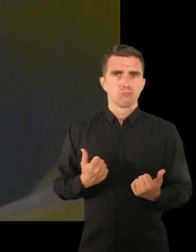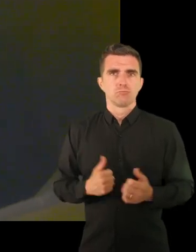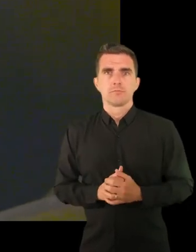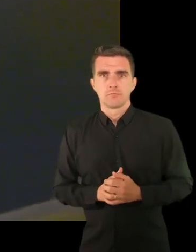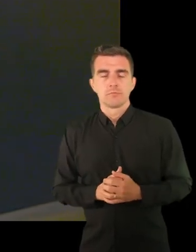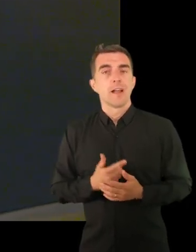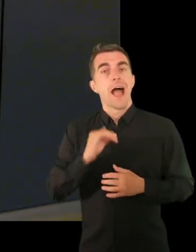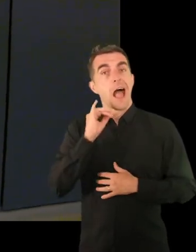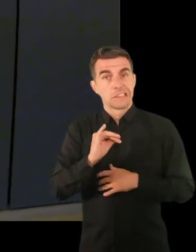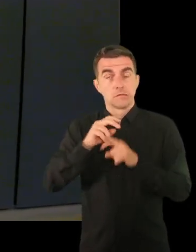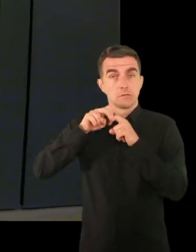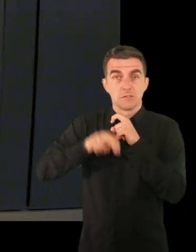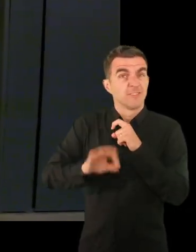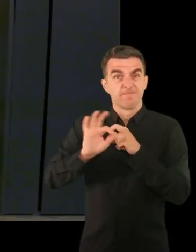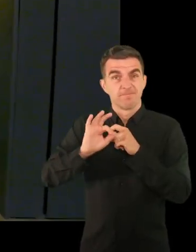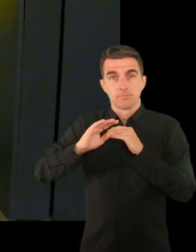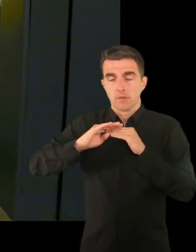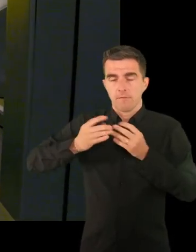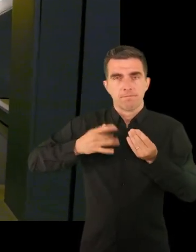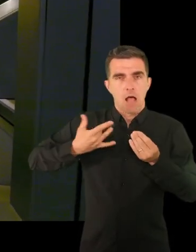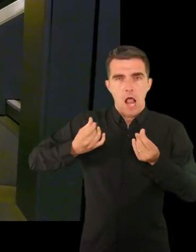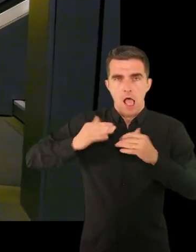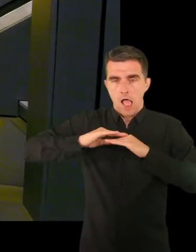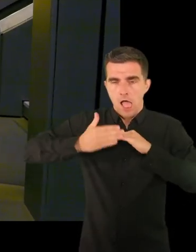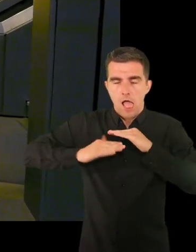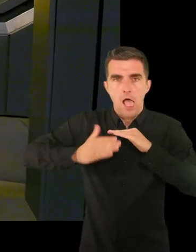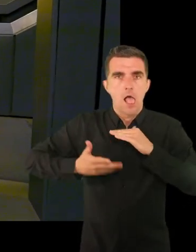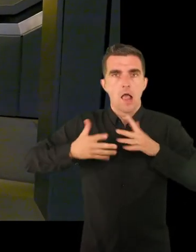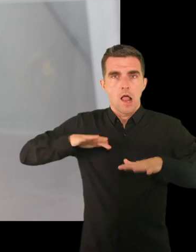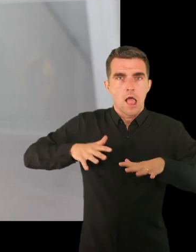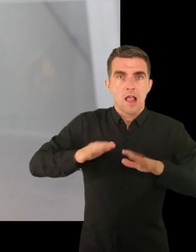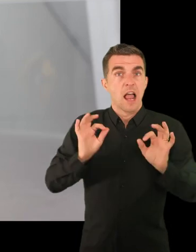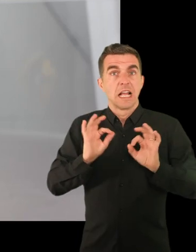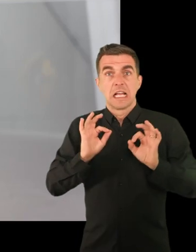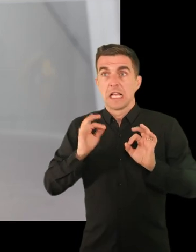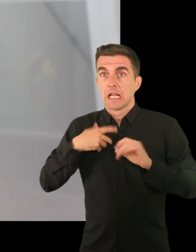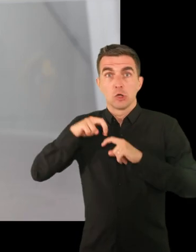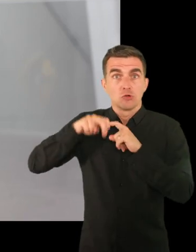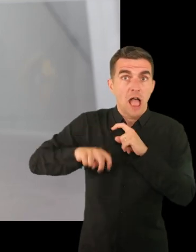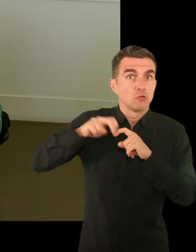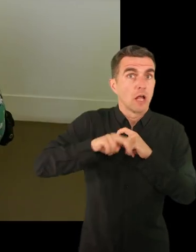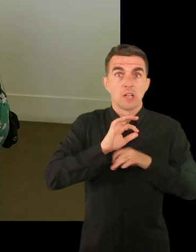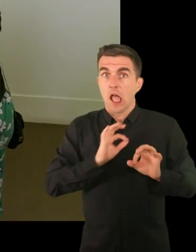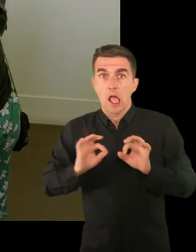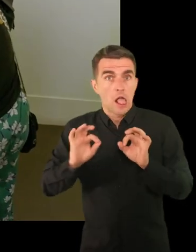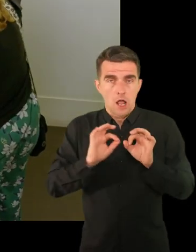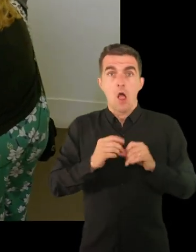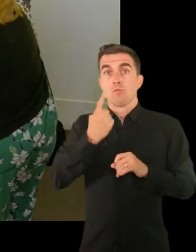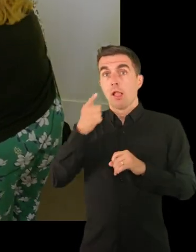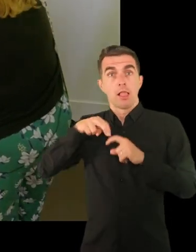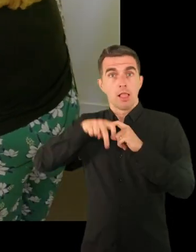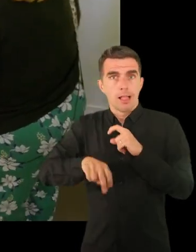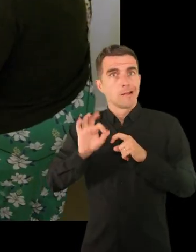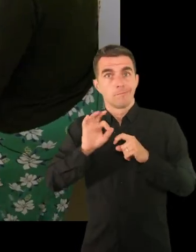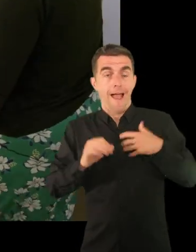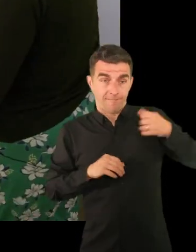Okay. There's no tactile paving at all anywhere around any stairs that I found. On one set of stairs,